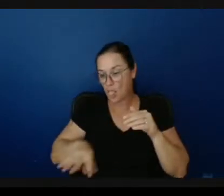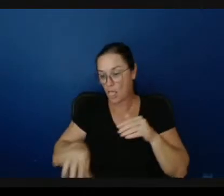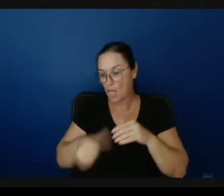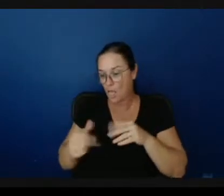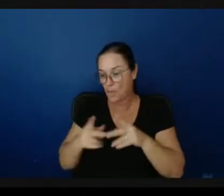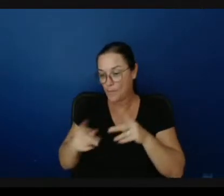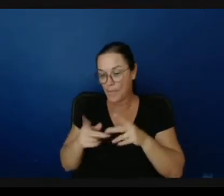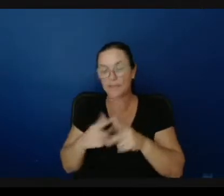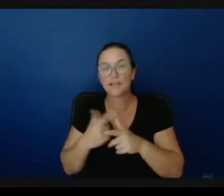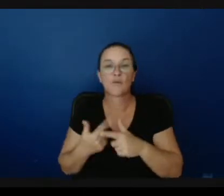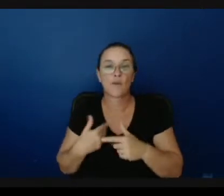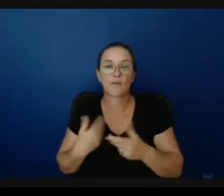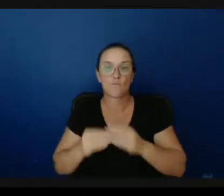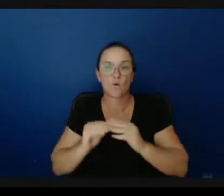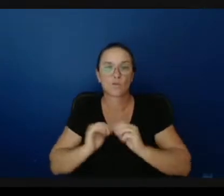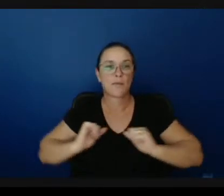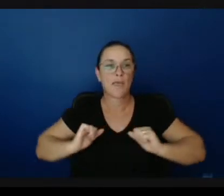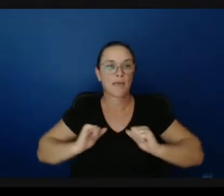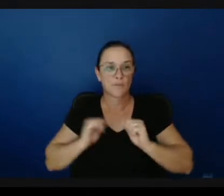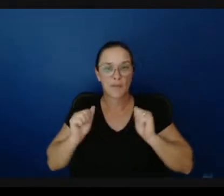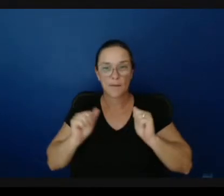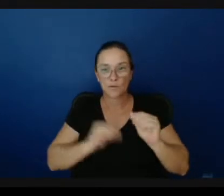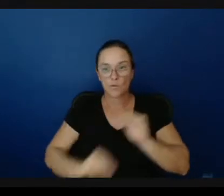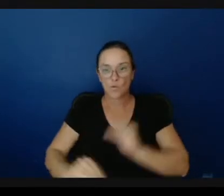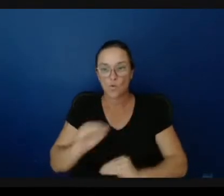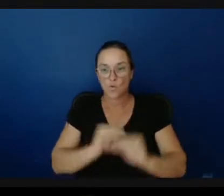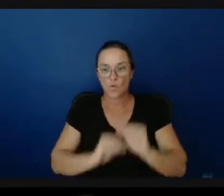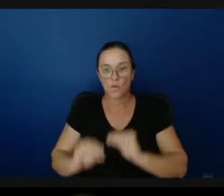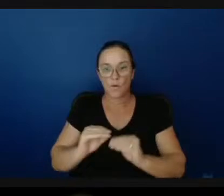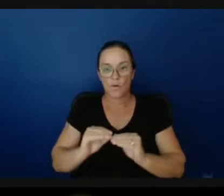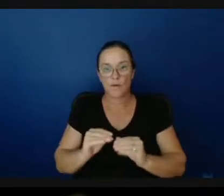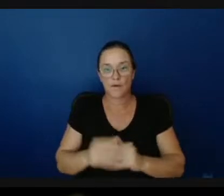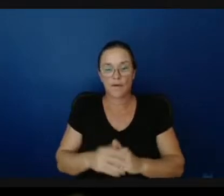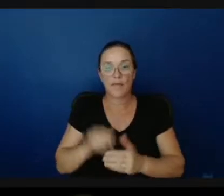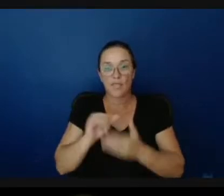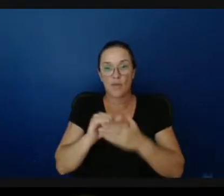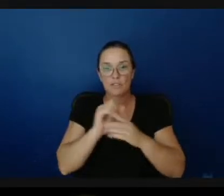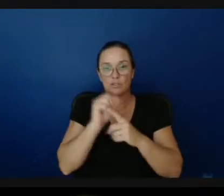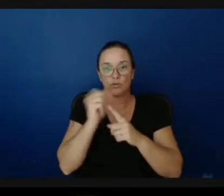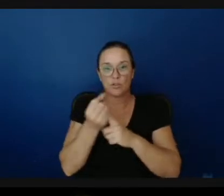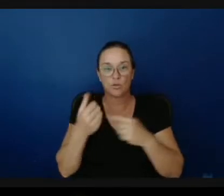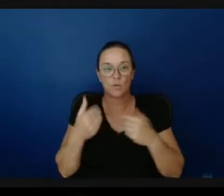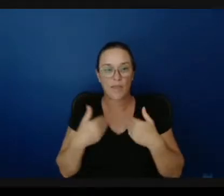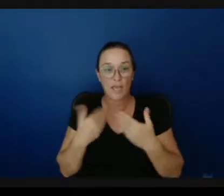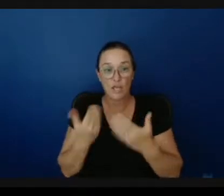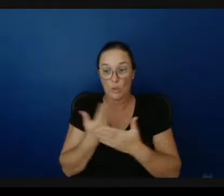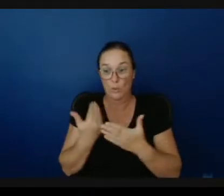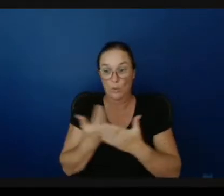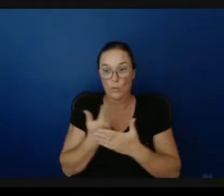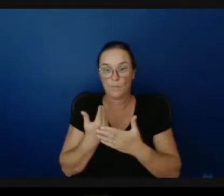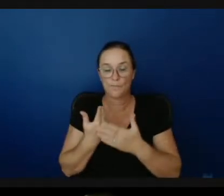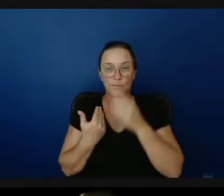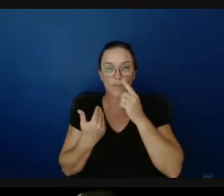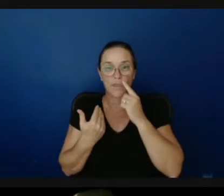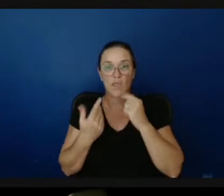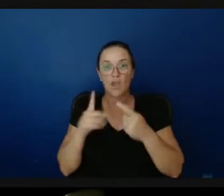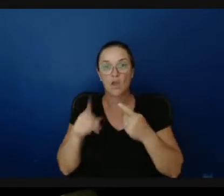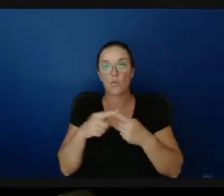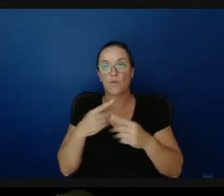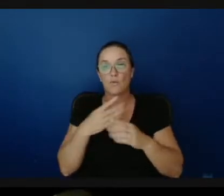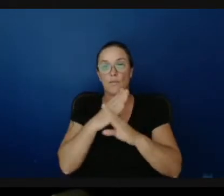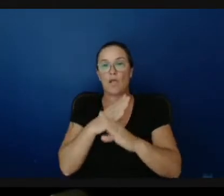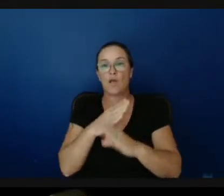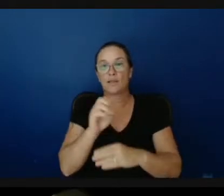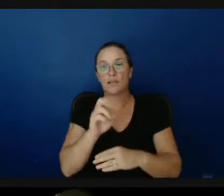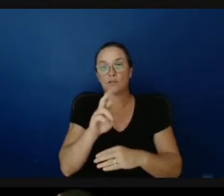room for it to distribute all that pressure between. And that's really the situation we had coming up to the eruption, where we blocked off the east rift,